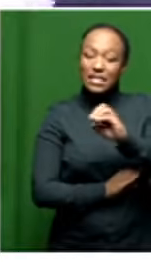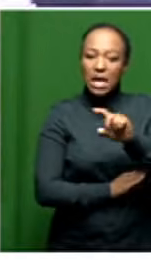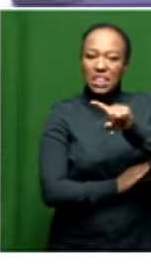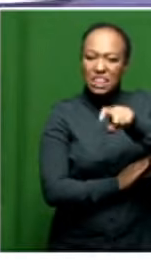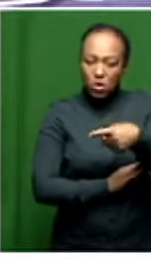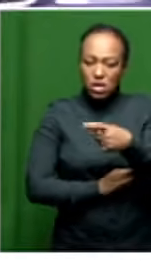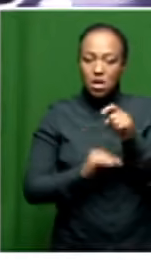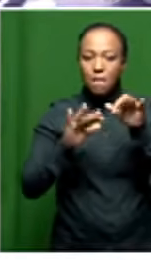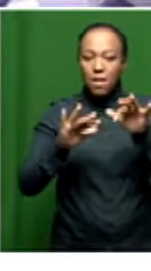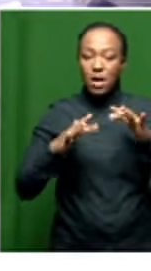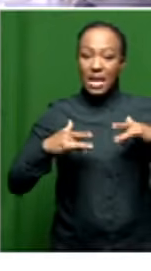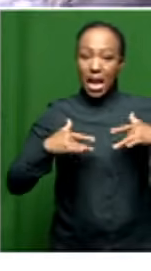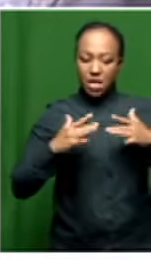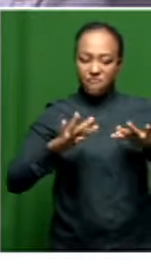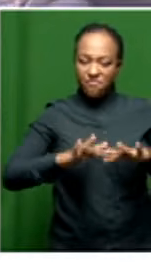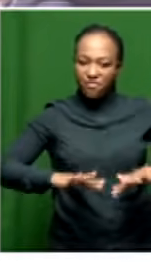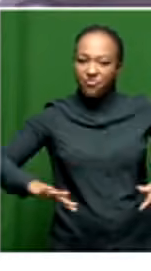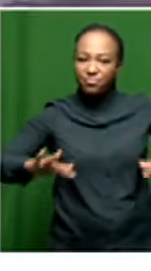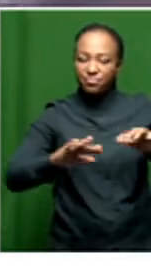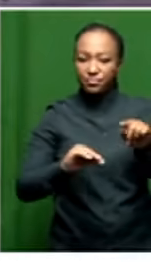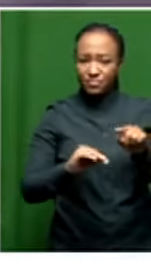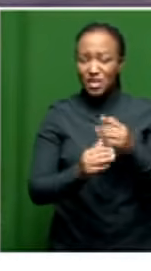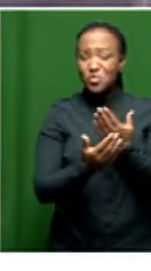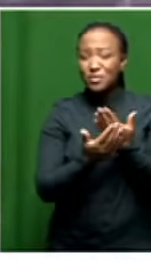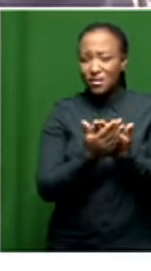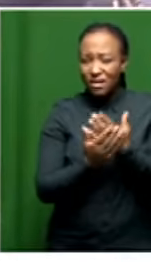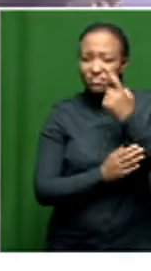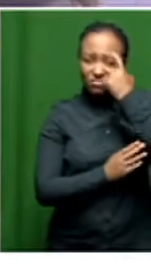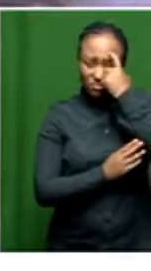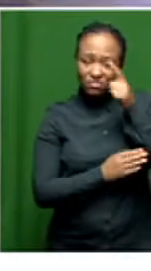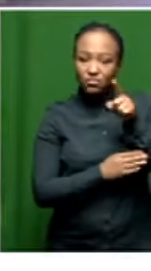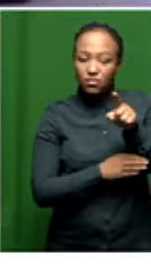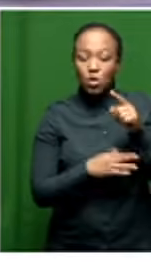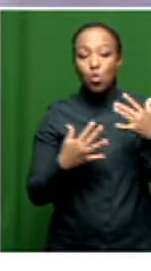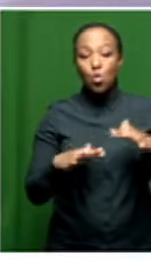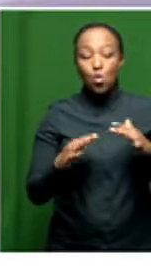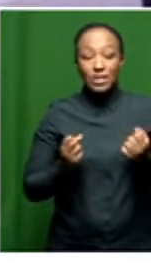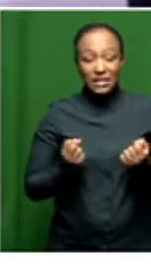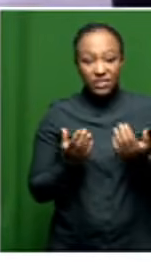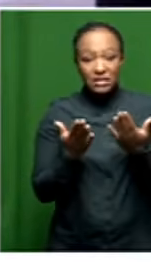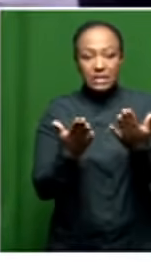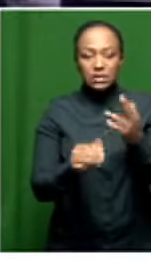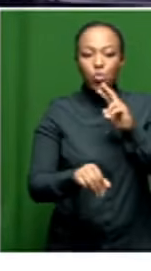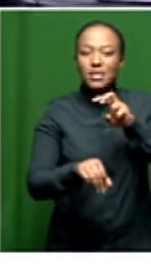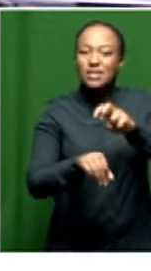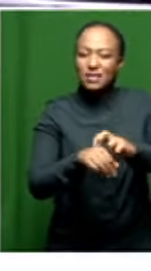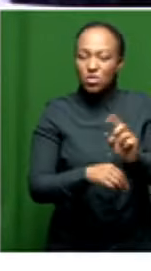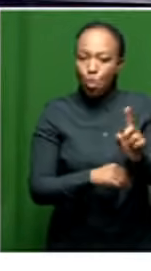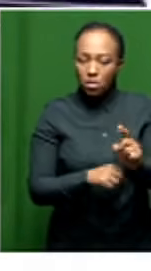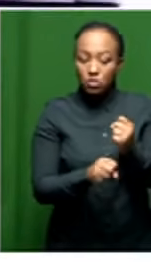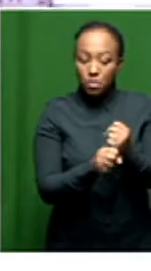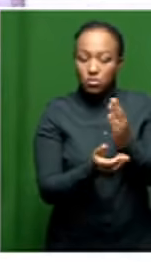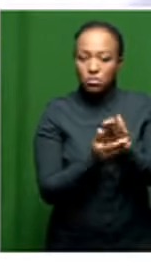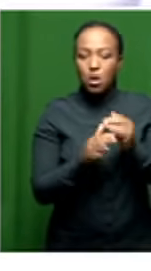that live just in this area alone. So you can imagine what services are needed to keep the people in this